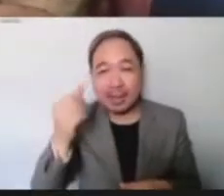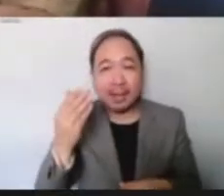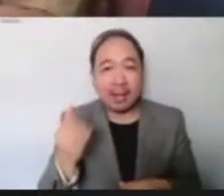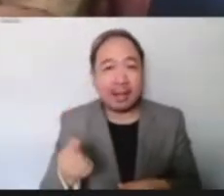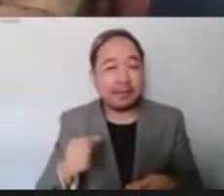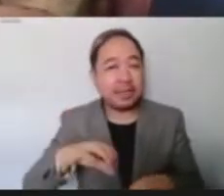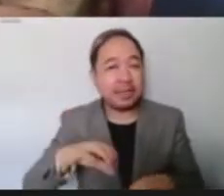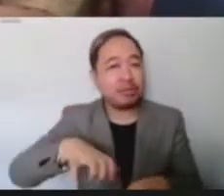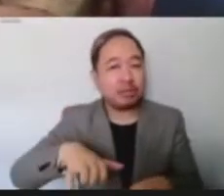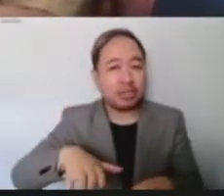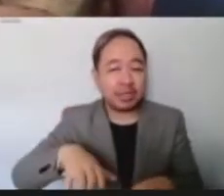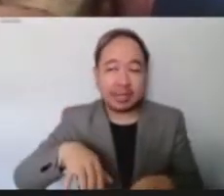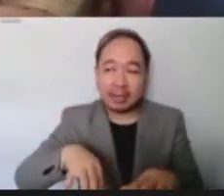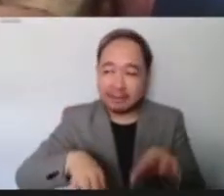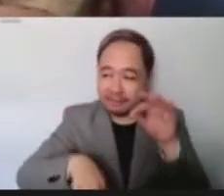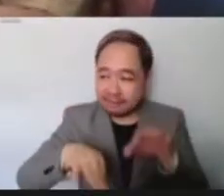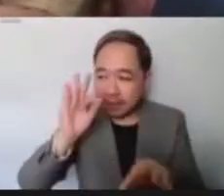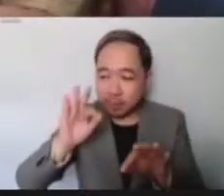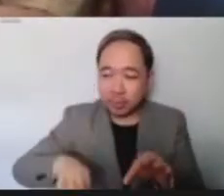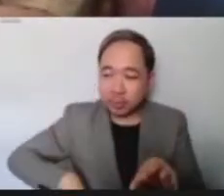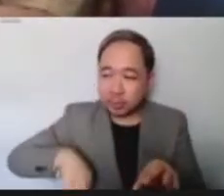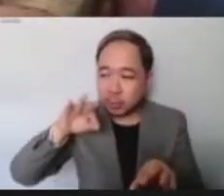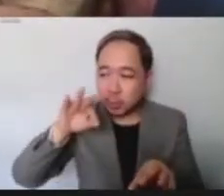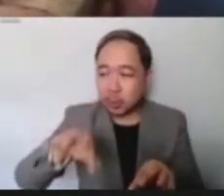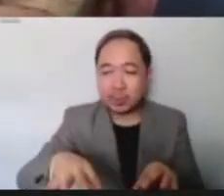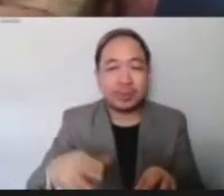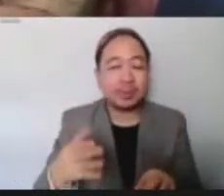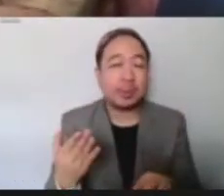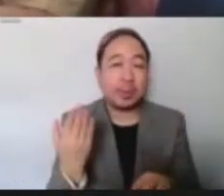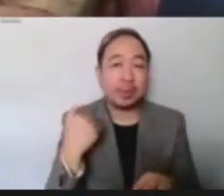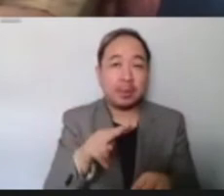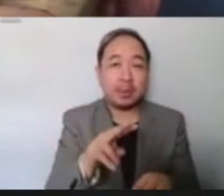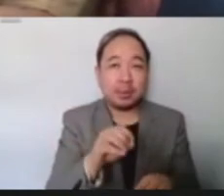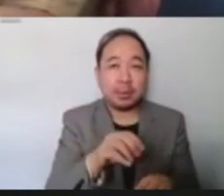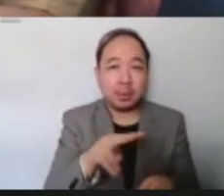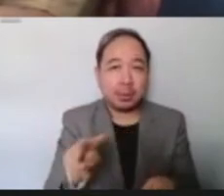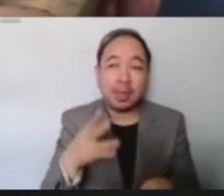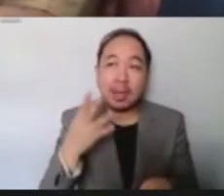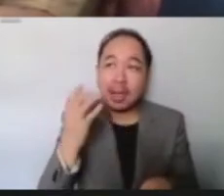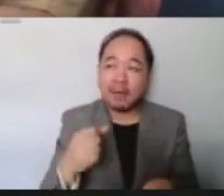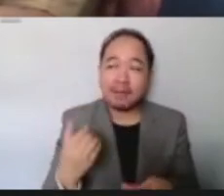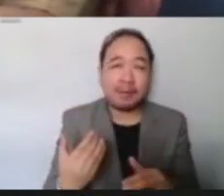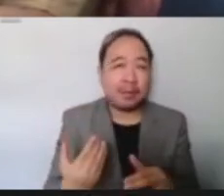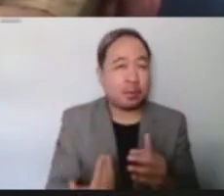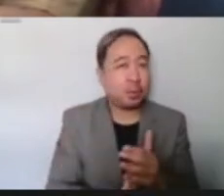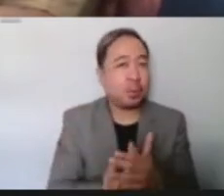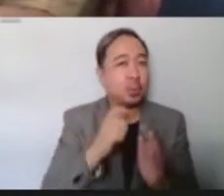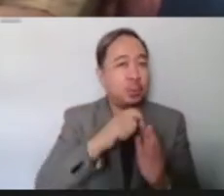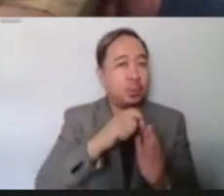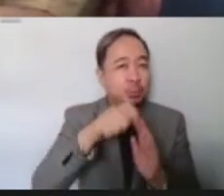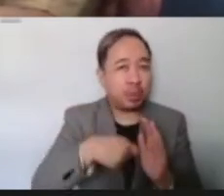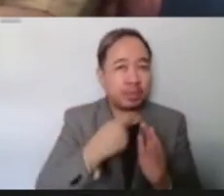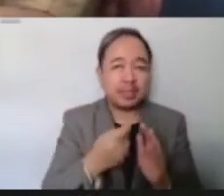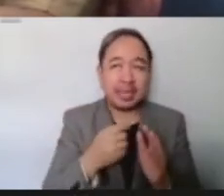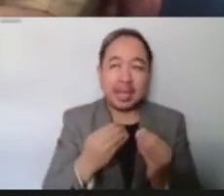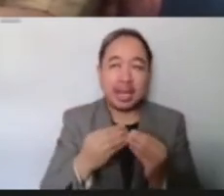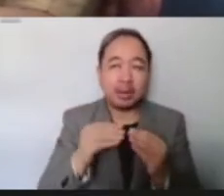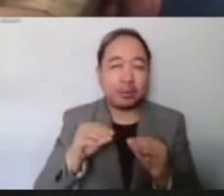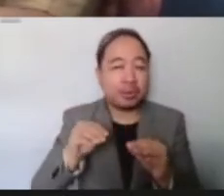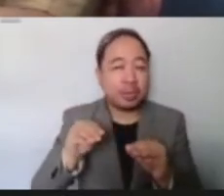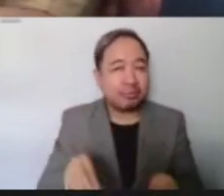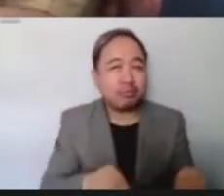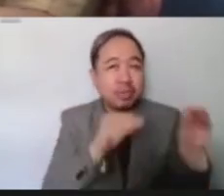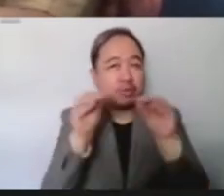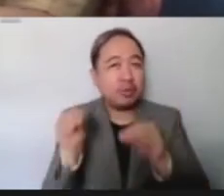contributions in August 2022 we have embarked on far-reaching new initiatives in Renewable Energy e-mobility